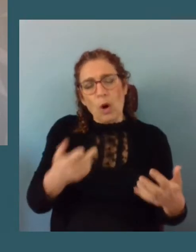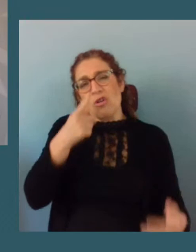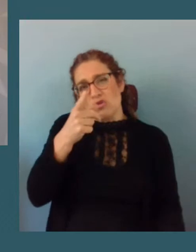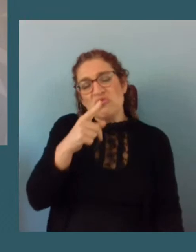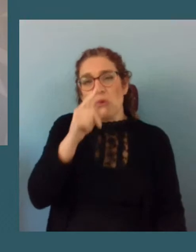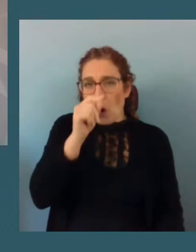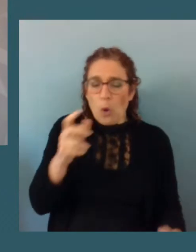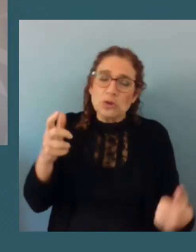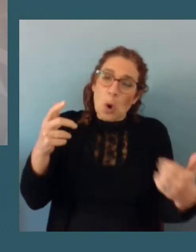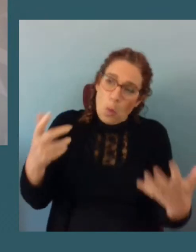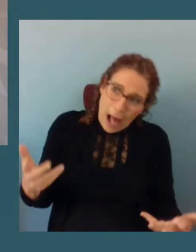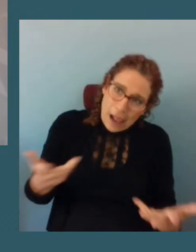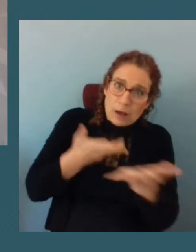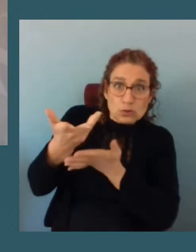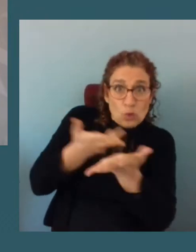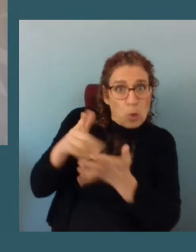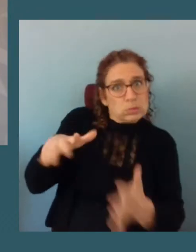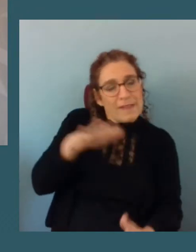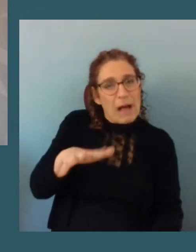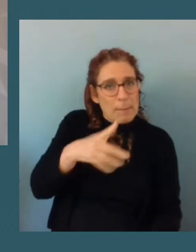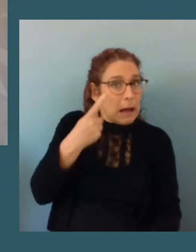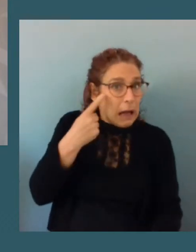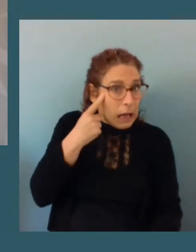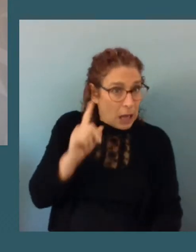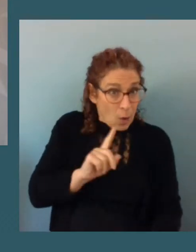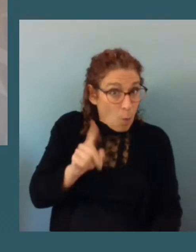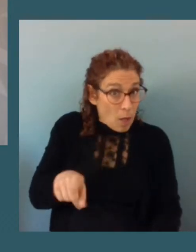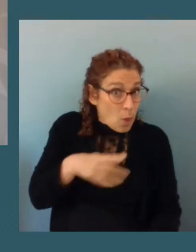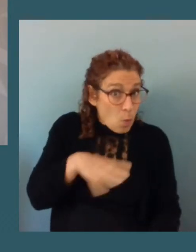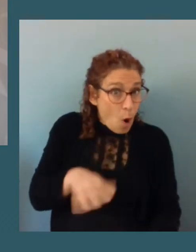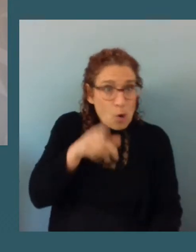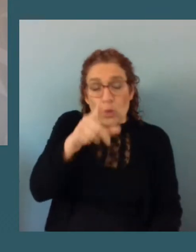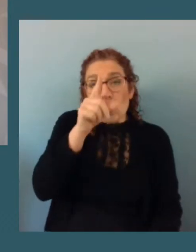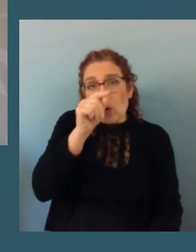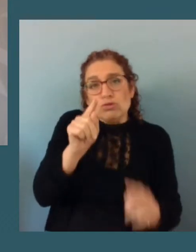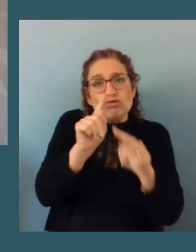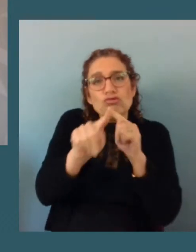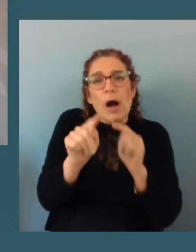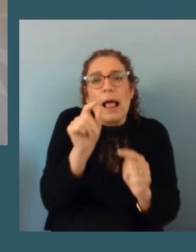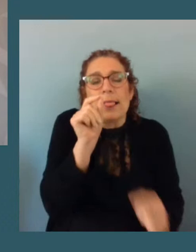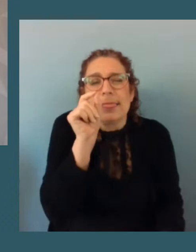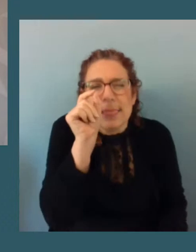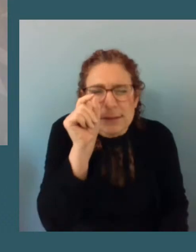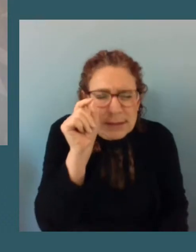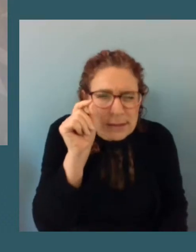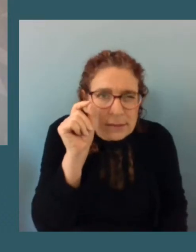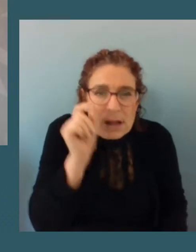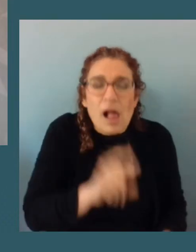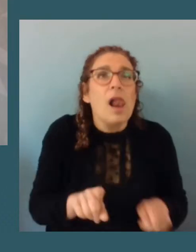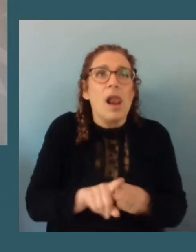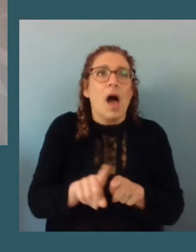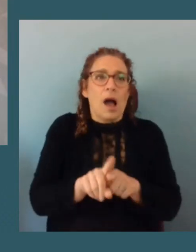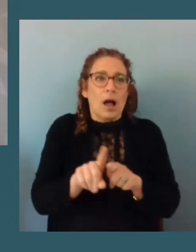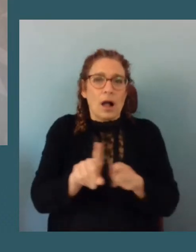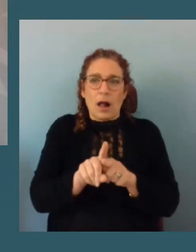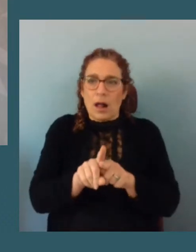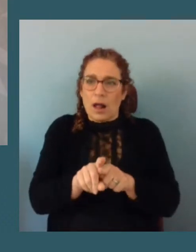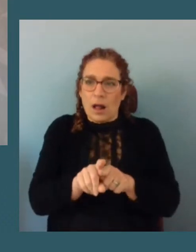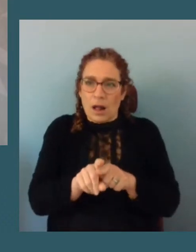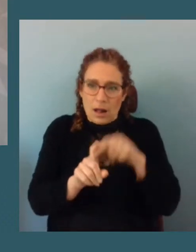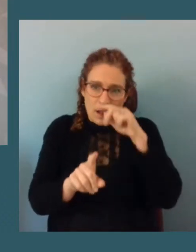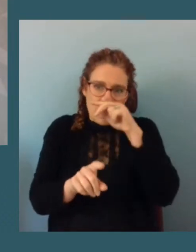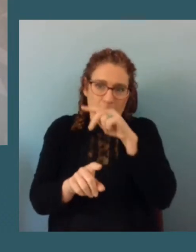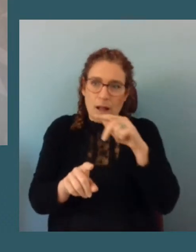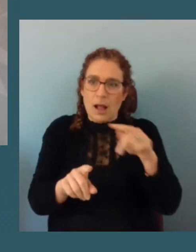and gauge what they want to do. So you could suggest trying a very small amount. So literally, I often draw pictures. So literally a